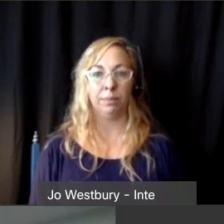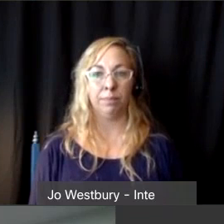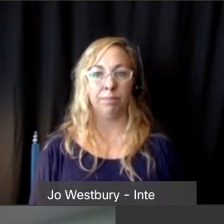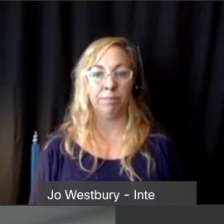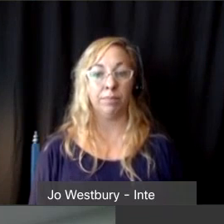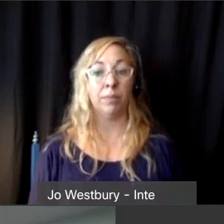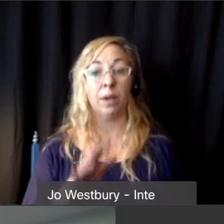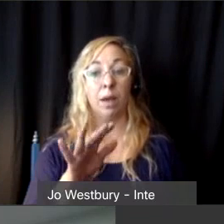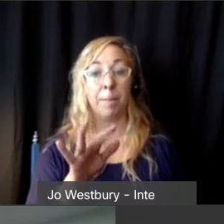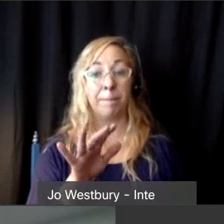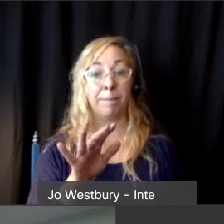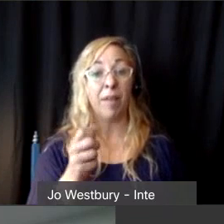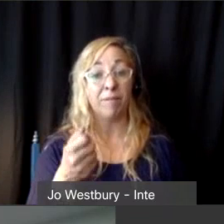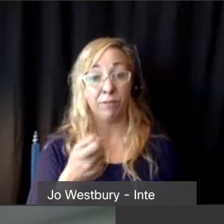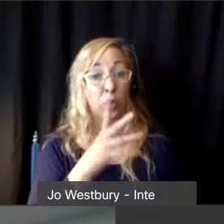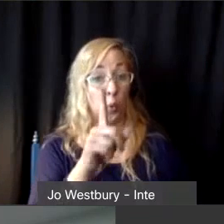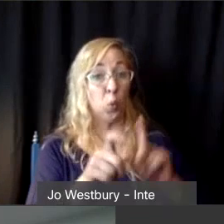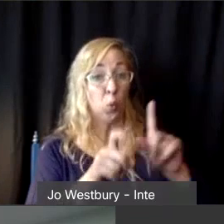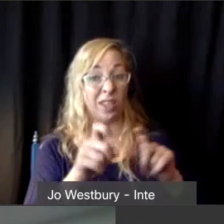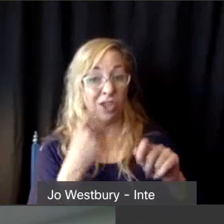So there's a couple of questions